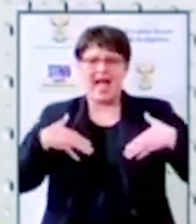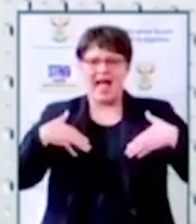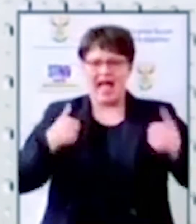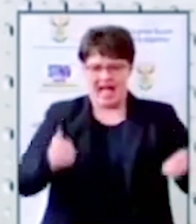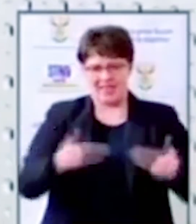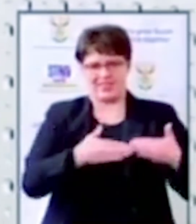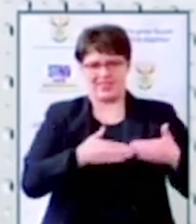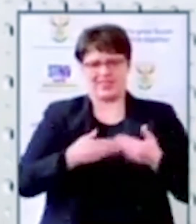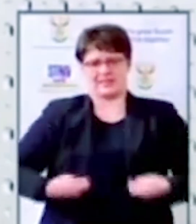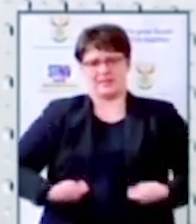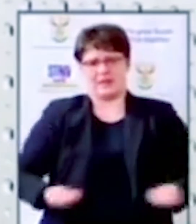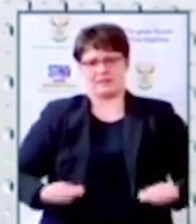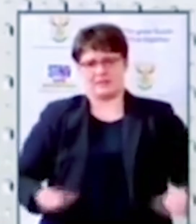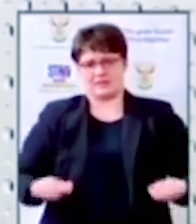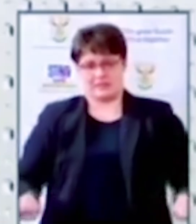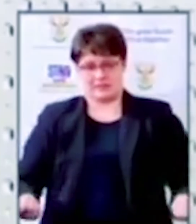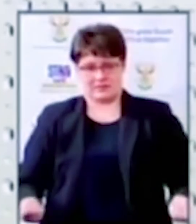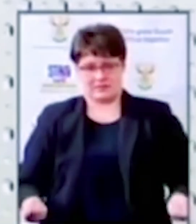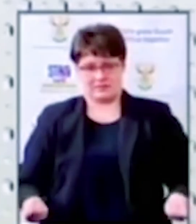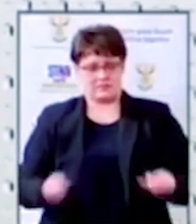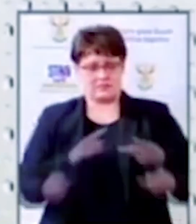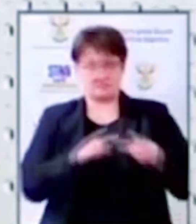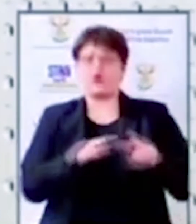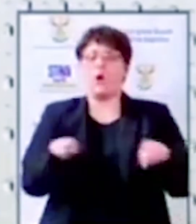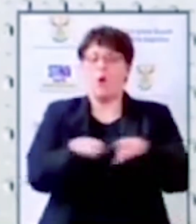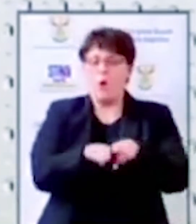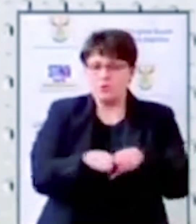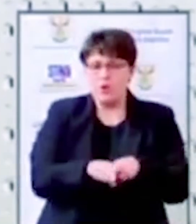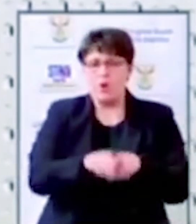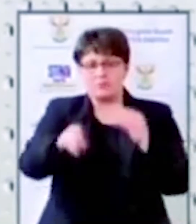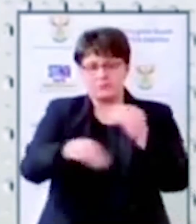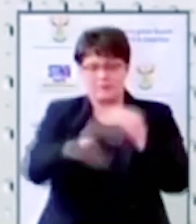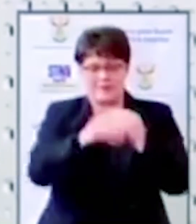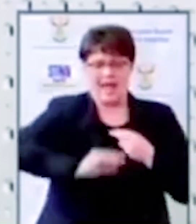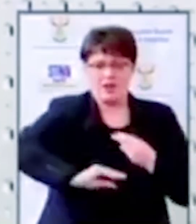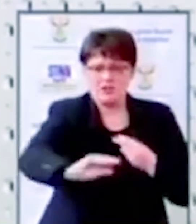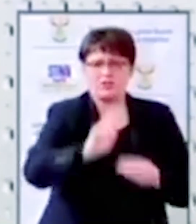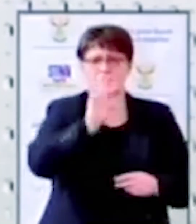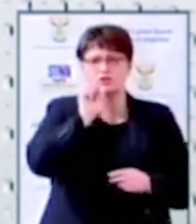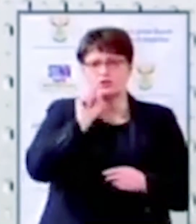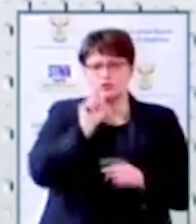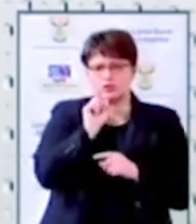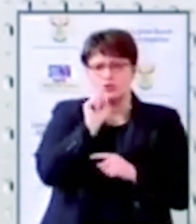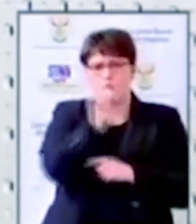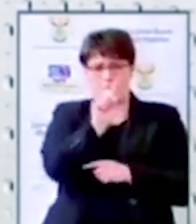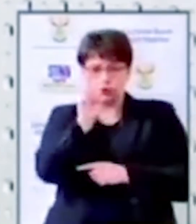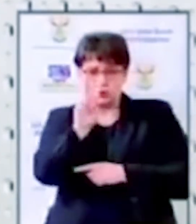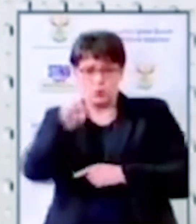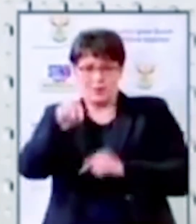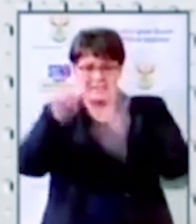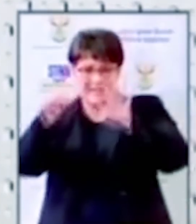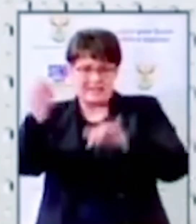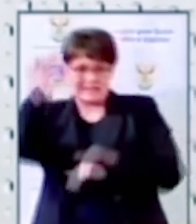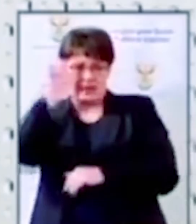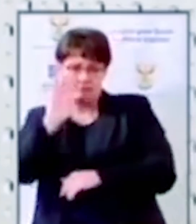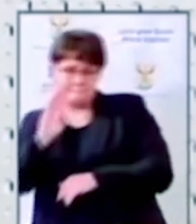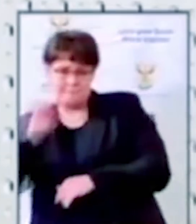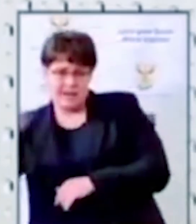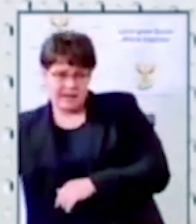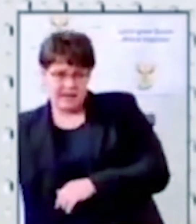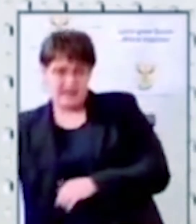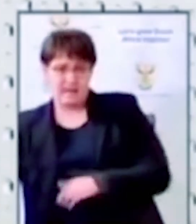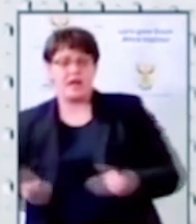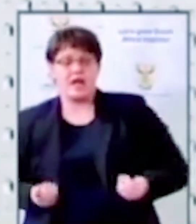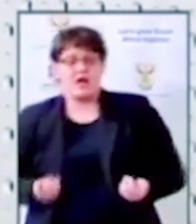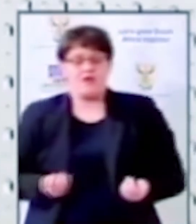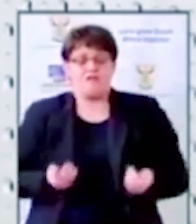healthcare spending. It also proposes a further allocation of 12.6 billion to services at the front